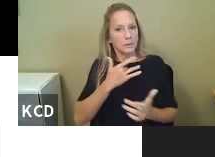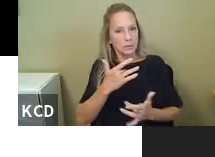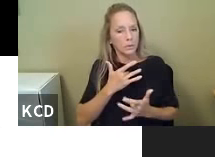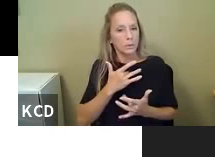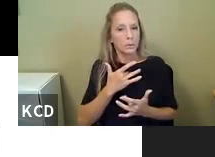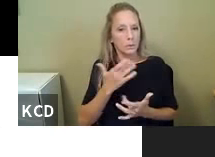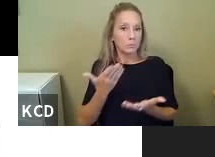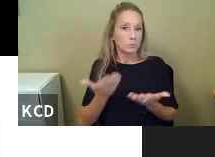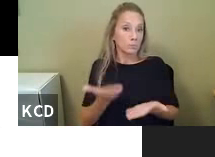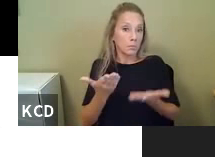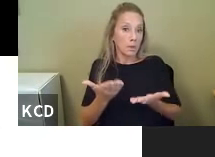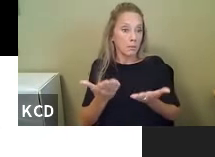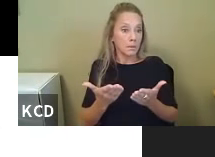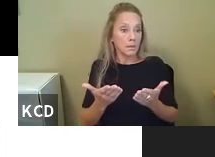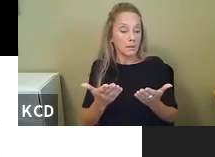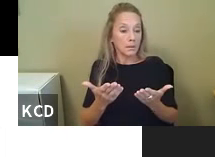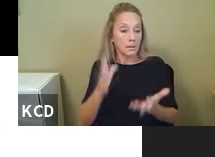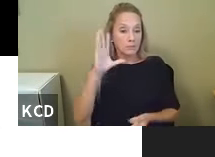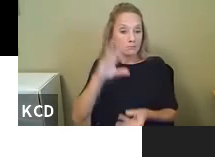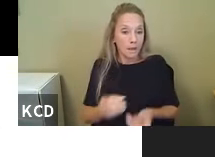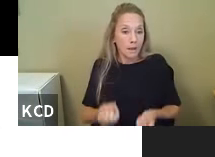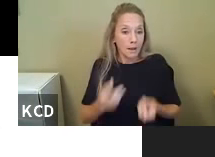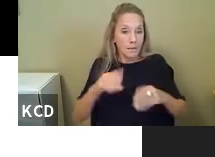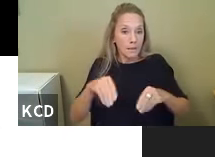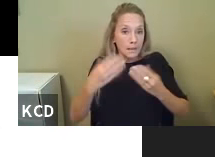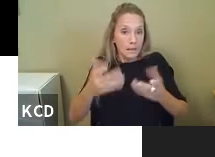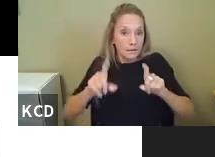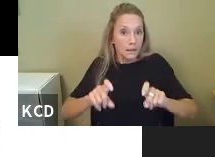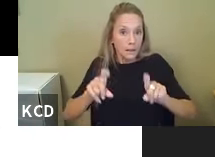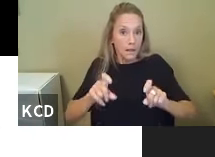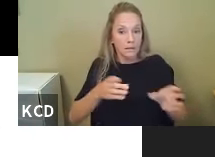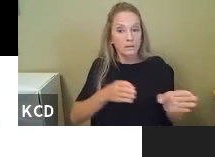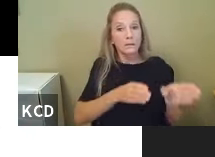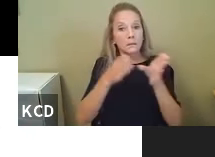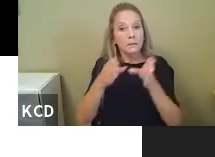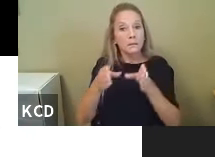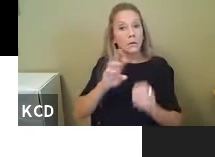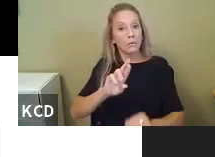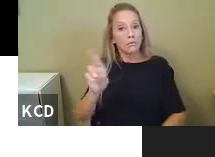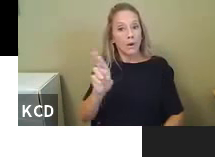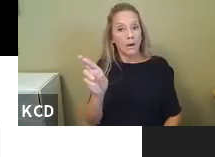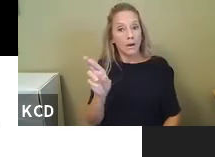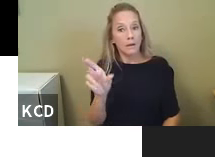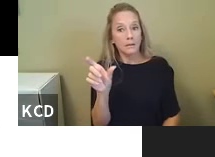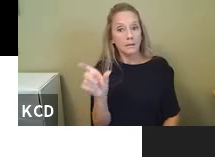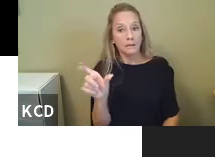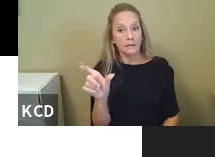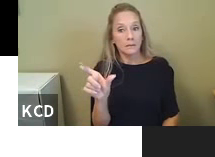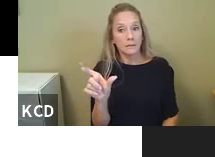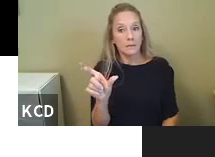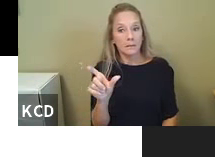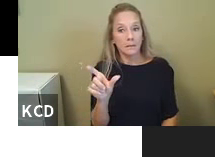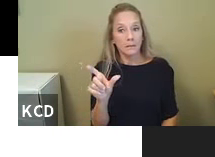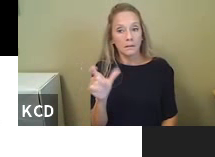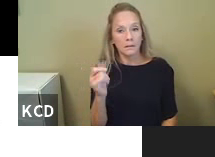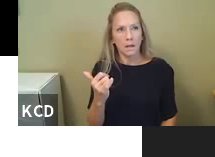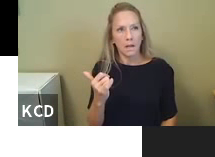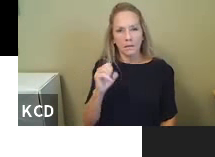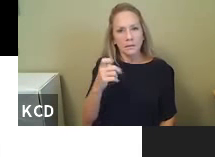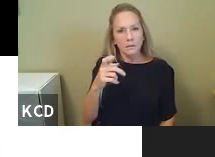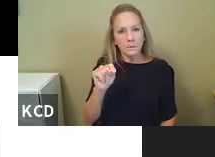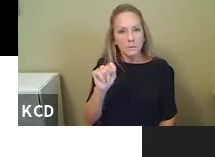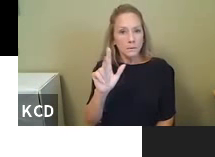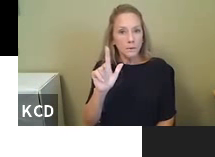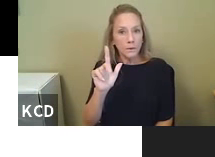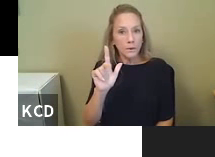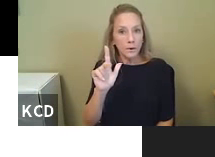be testing volume. You see on the right-hand side, I guess we're at the 23rd of September,